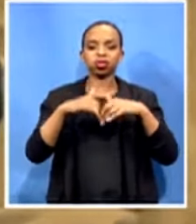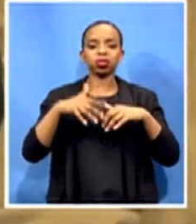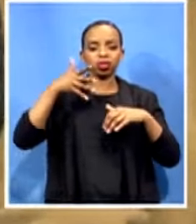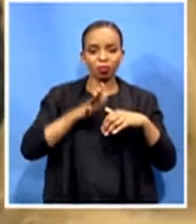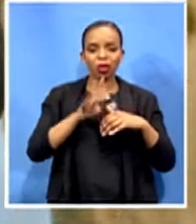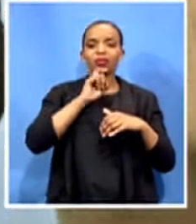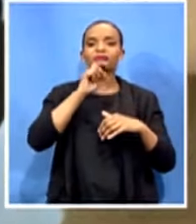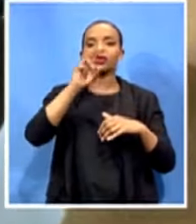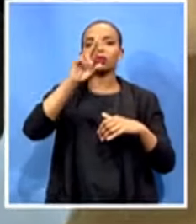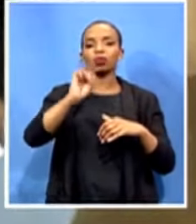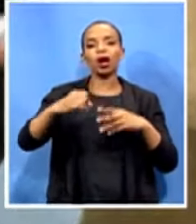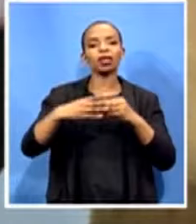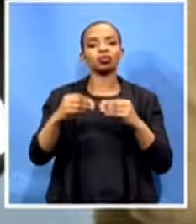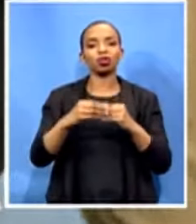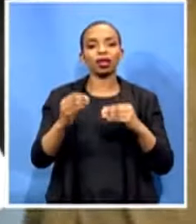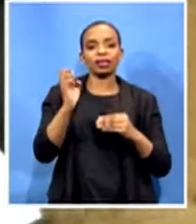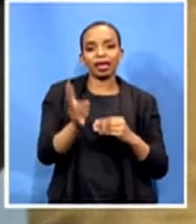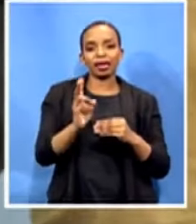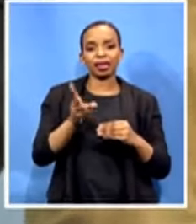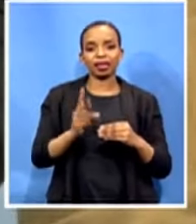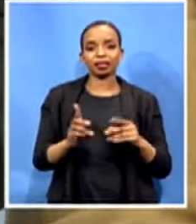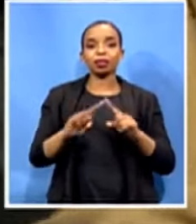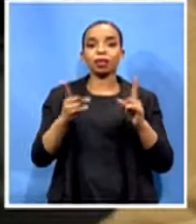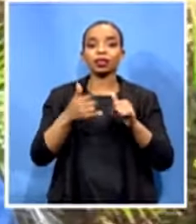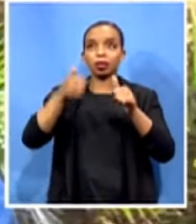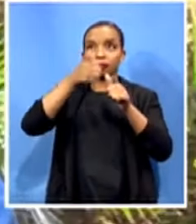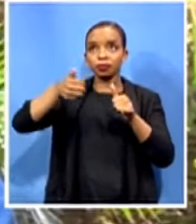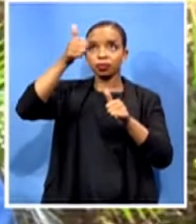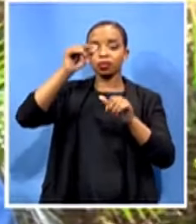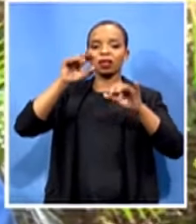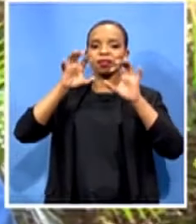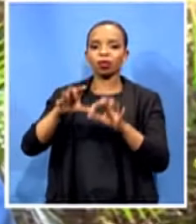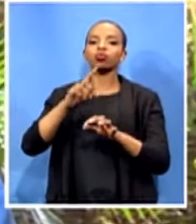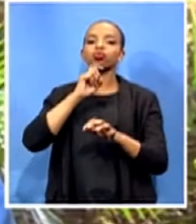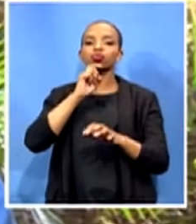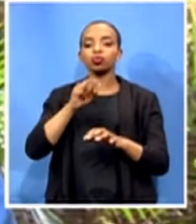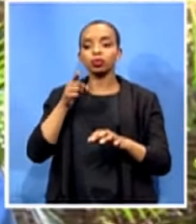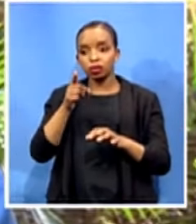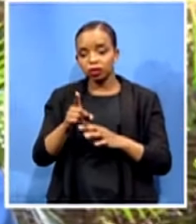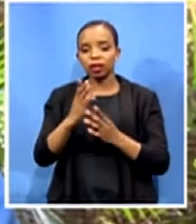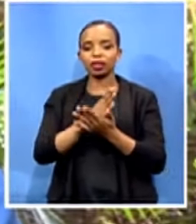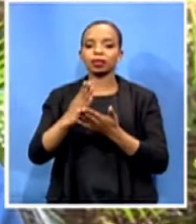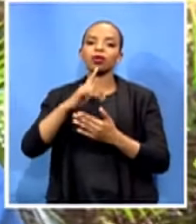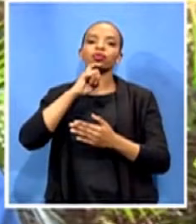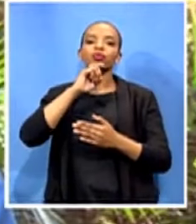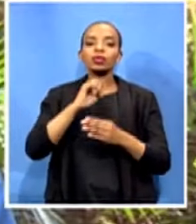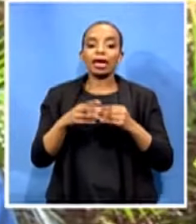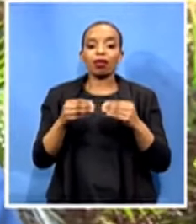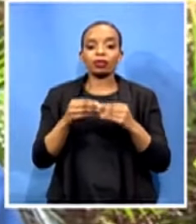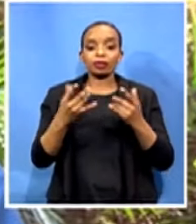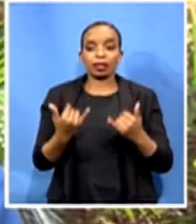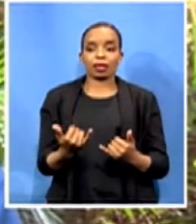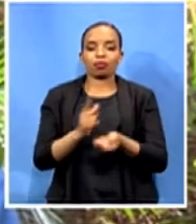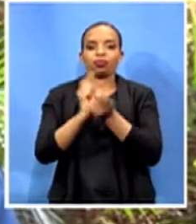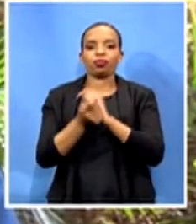reverse the ban and reintroduce trading in US currency. They actually had to give in because so many people were simply